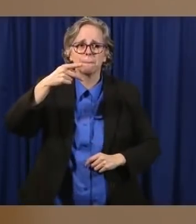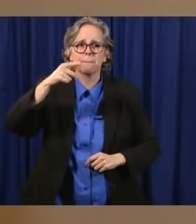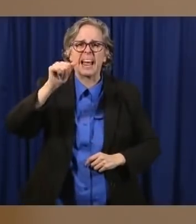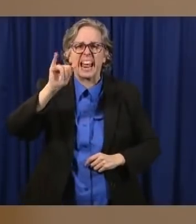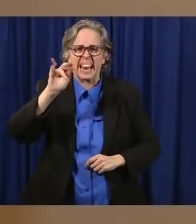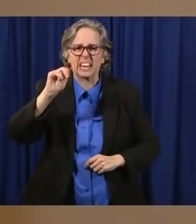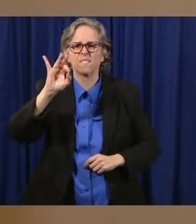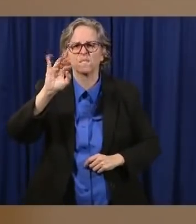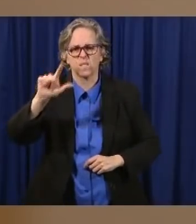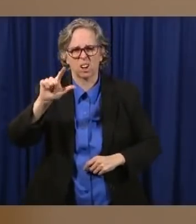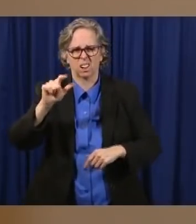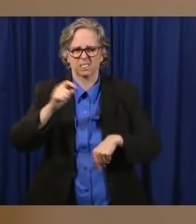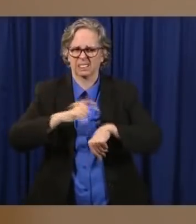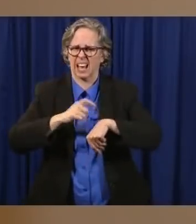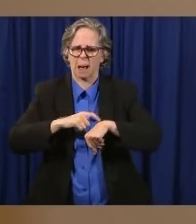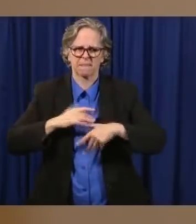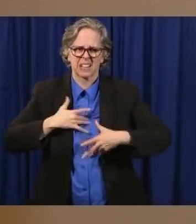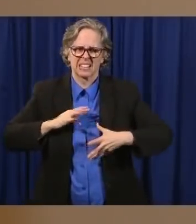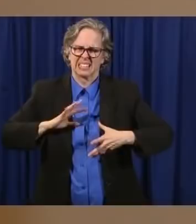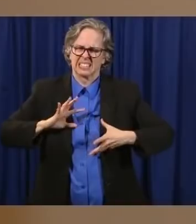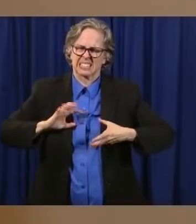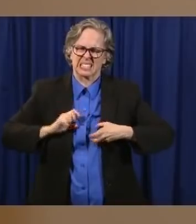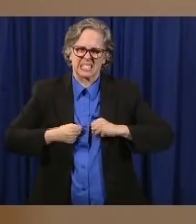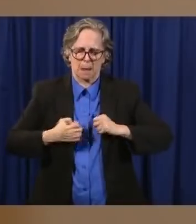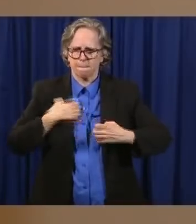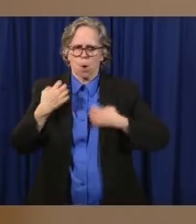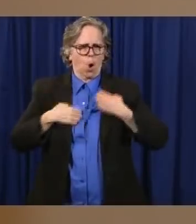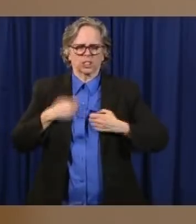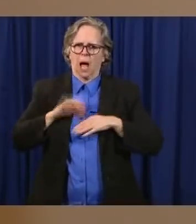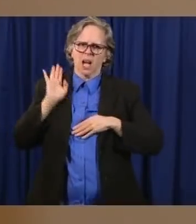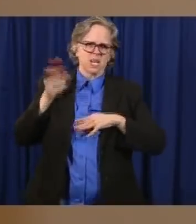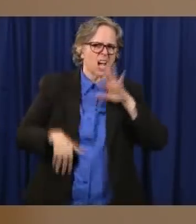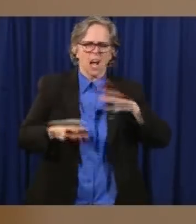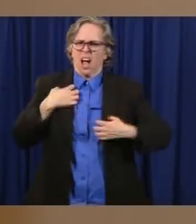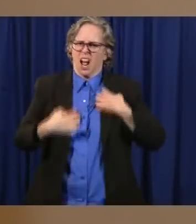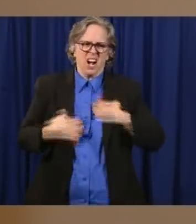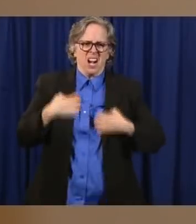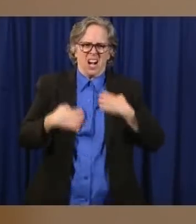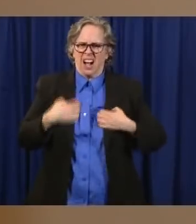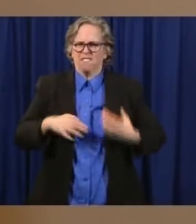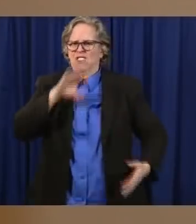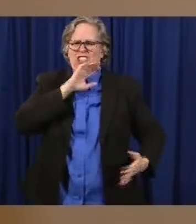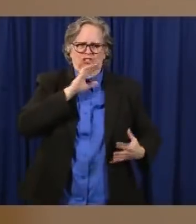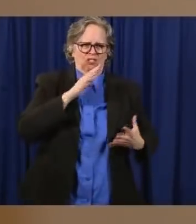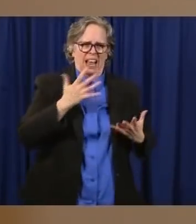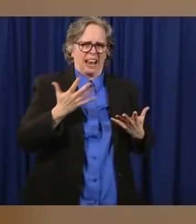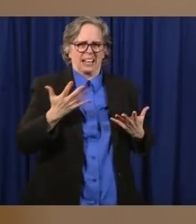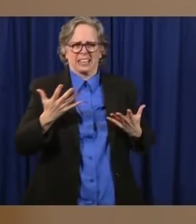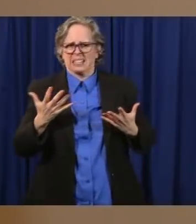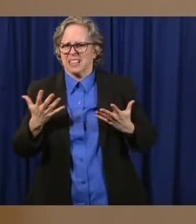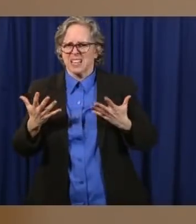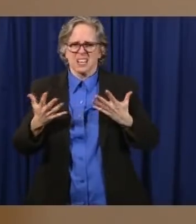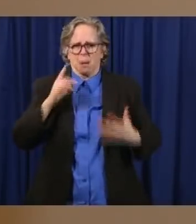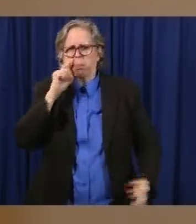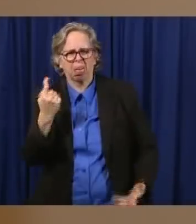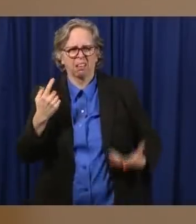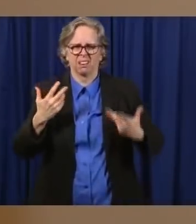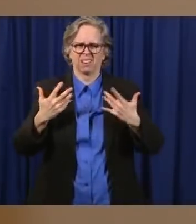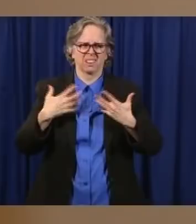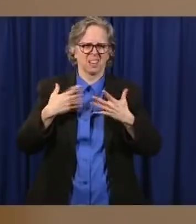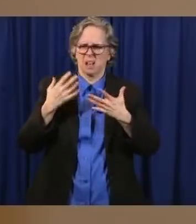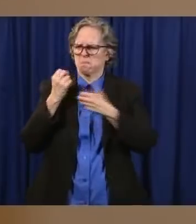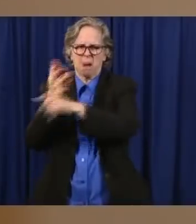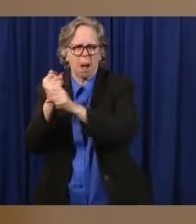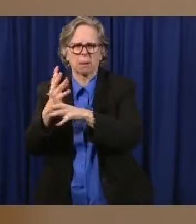every emotion. All of us have felt every emotion, from frustrating and maybe raising our voices in a meeting and